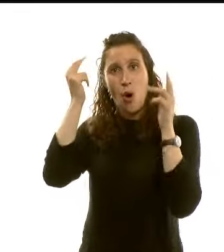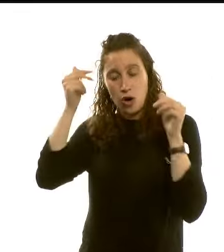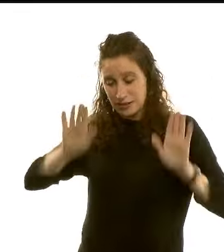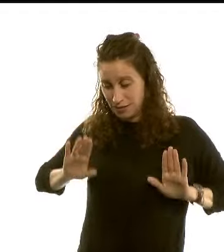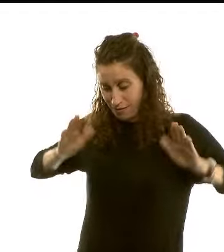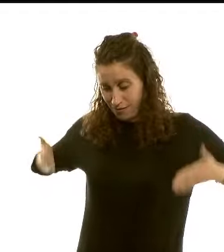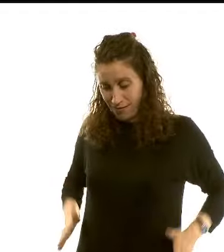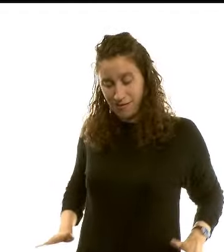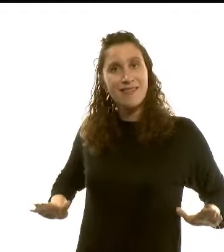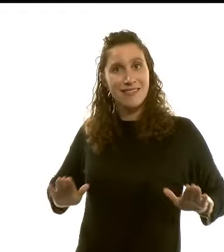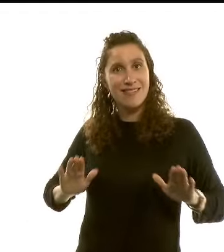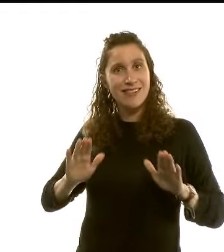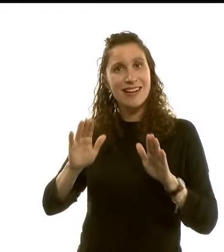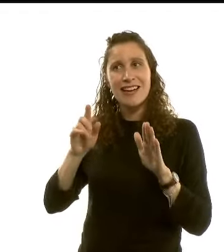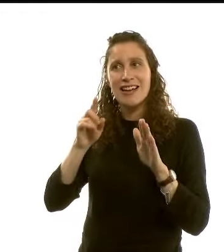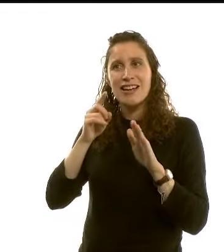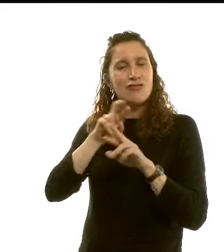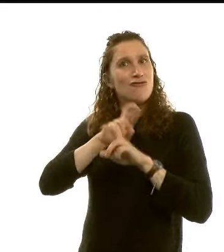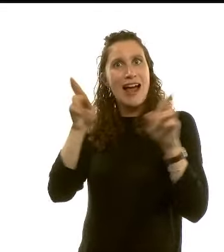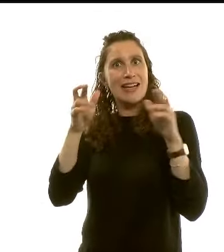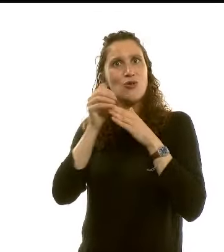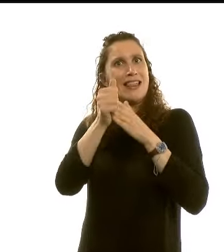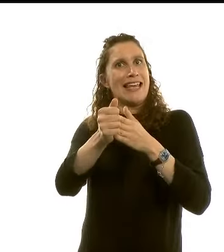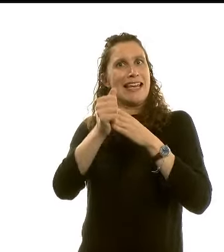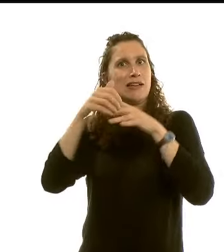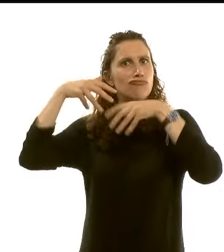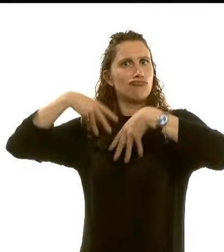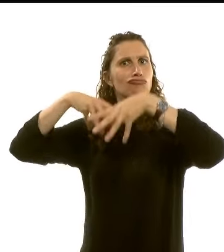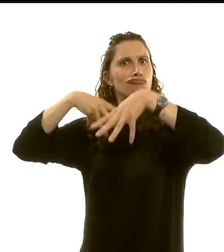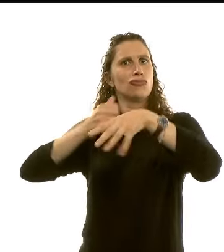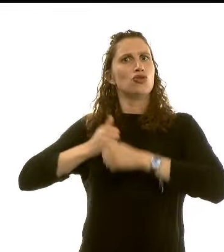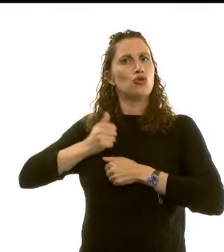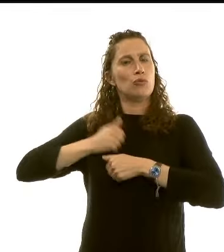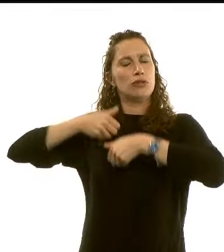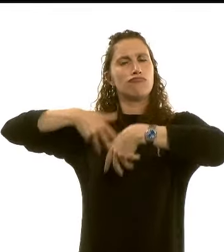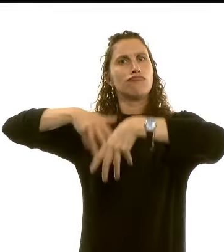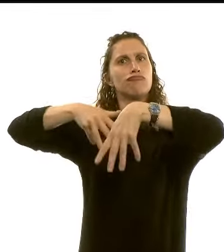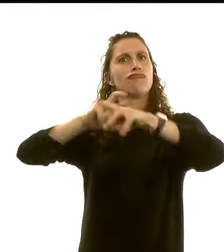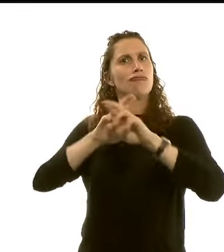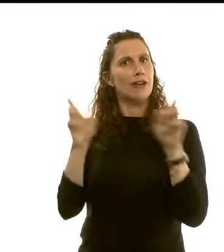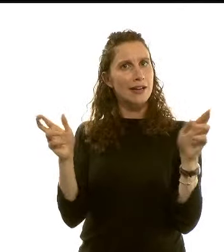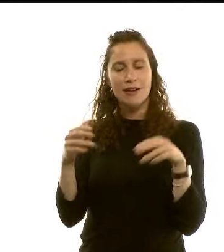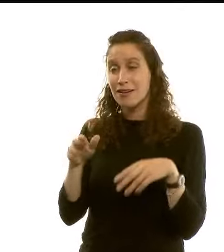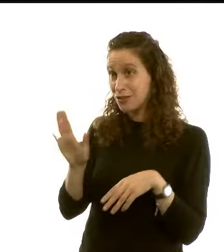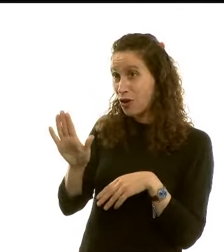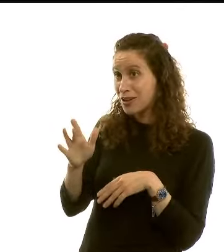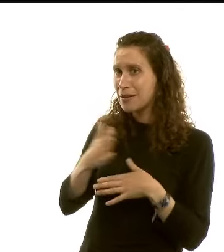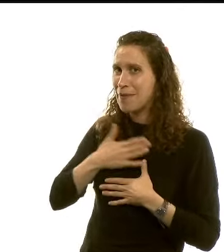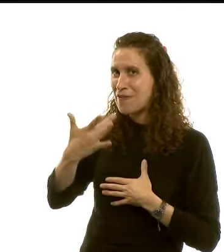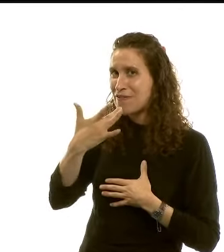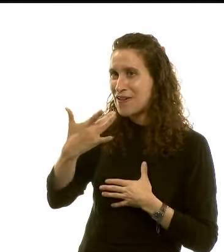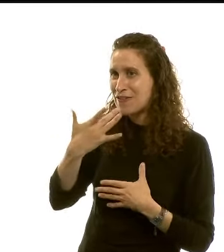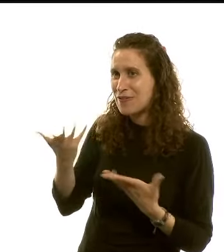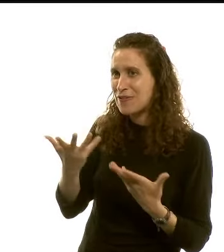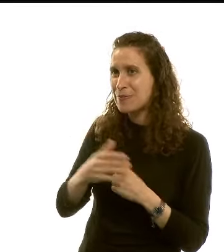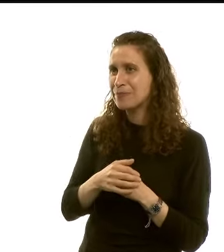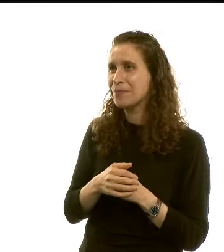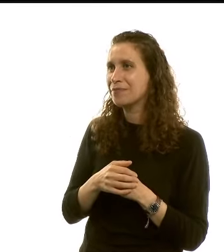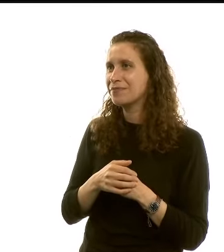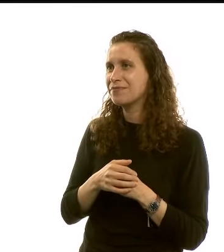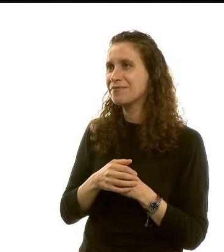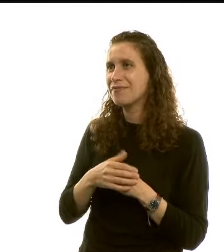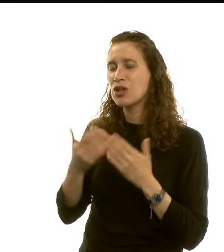amazing, and she's ready to lead the troops where they need to go. Nice. Michael? Yeah, my favorite is this new